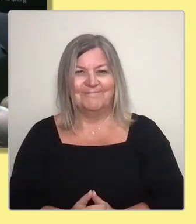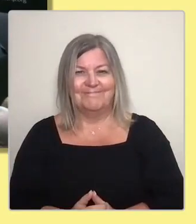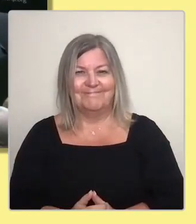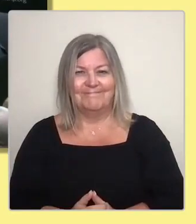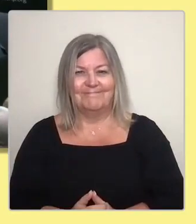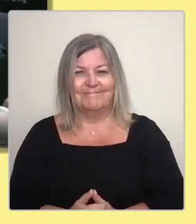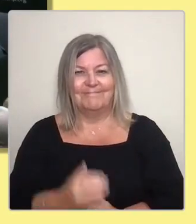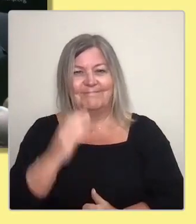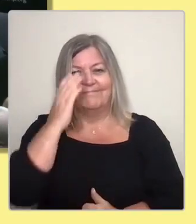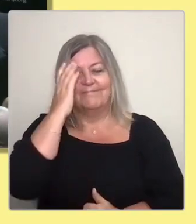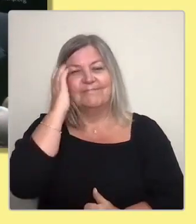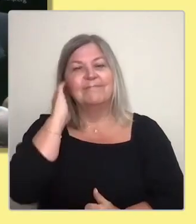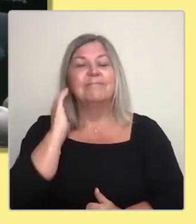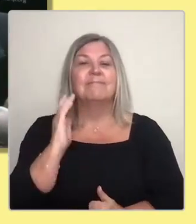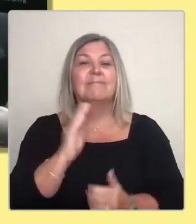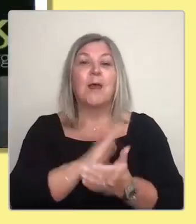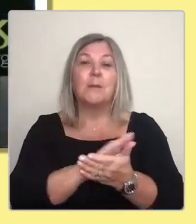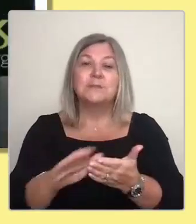Come, sir.